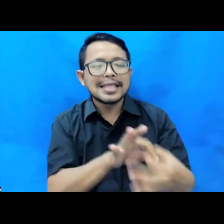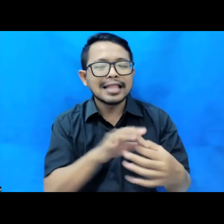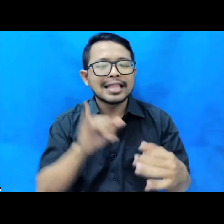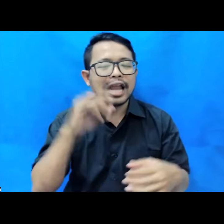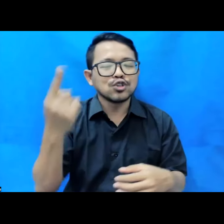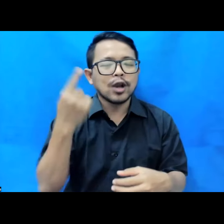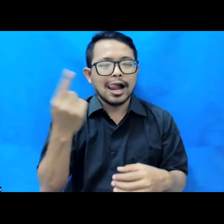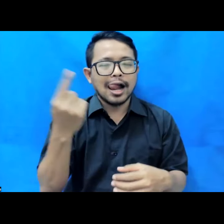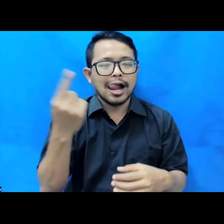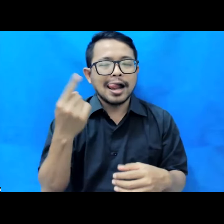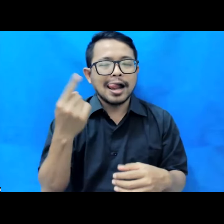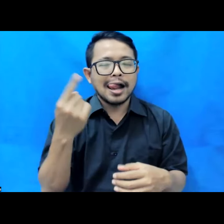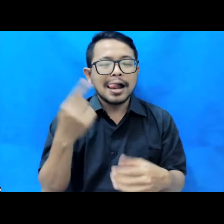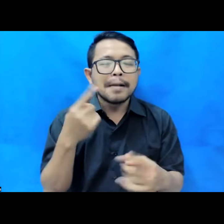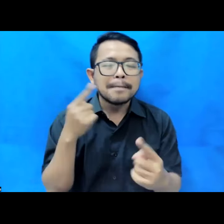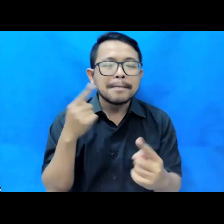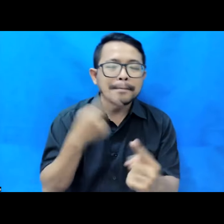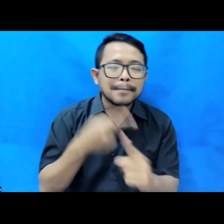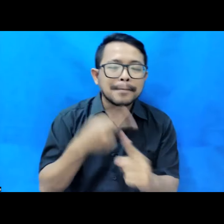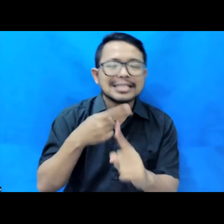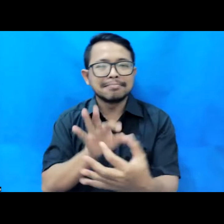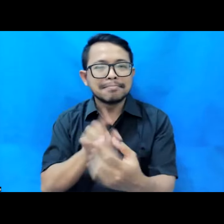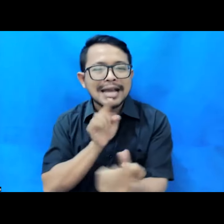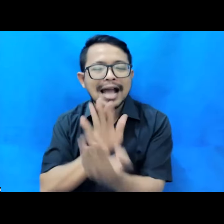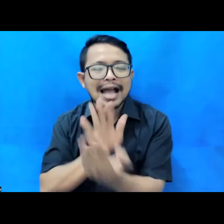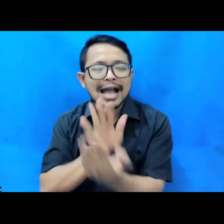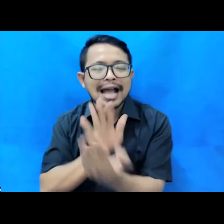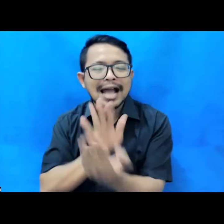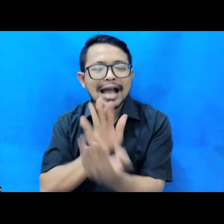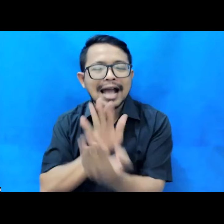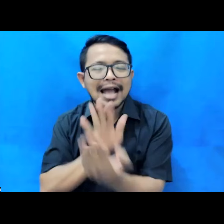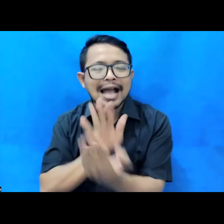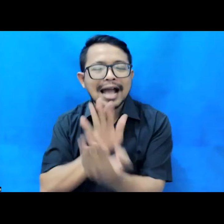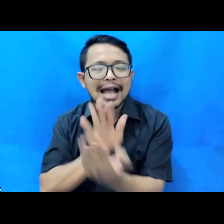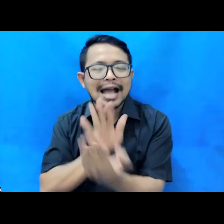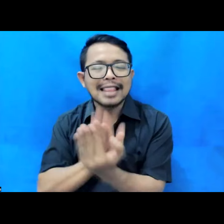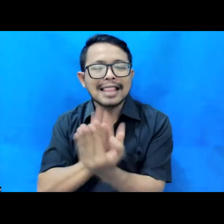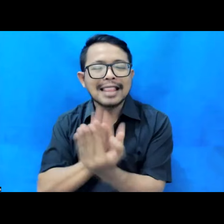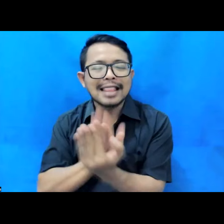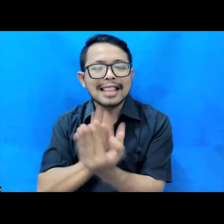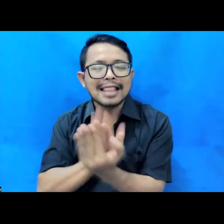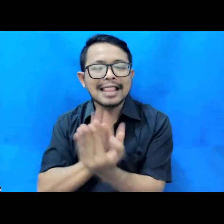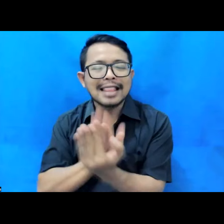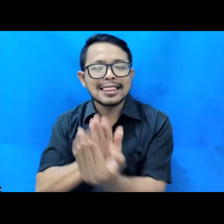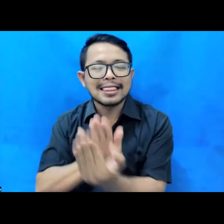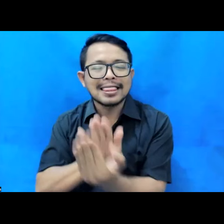I say AT 2030, I include our colleagues on the call